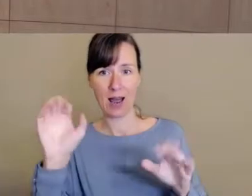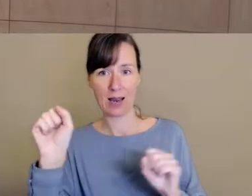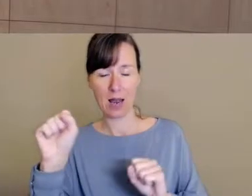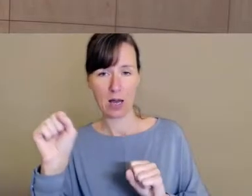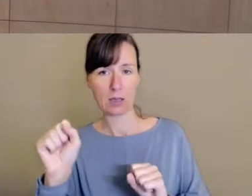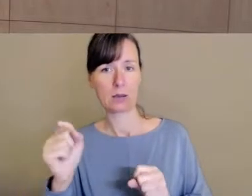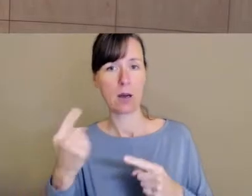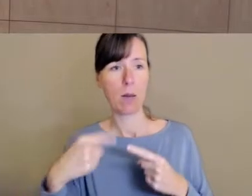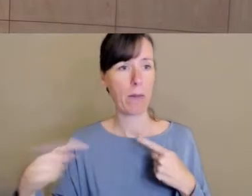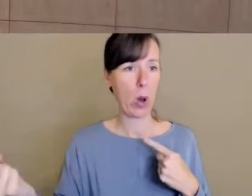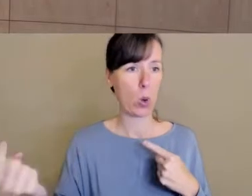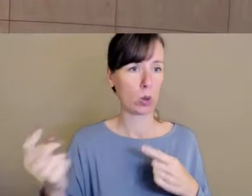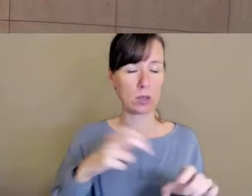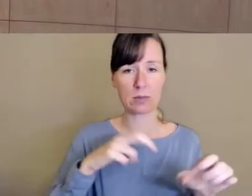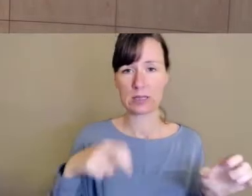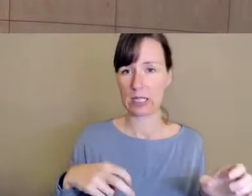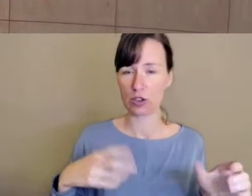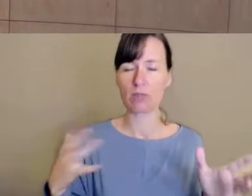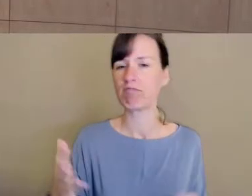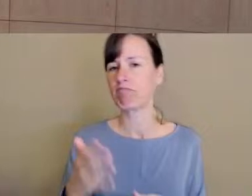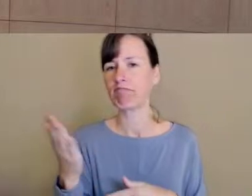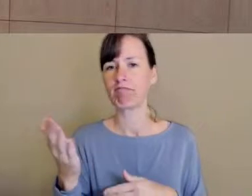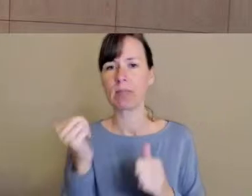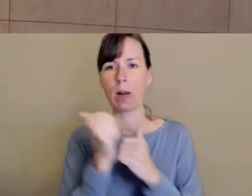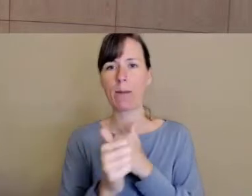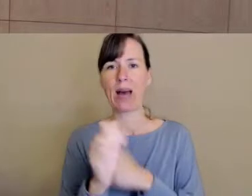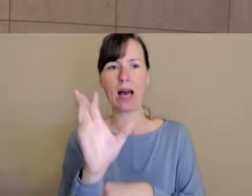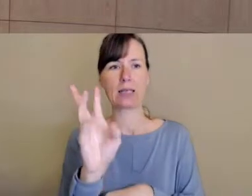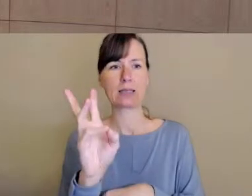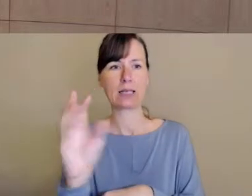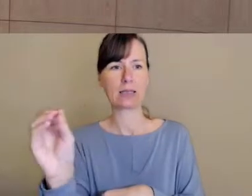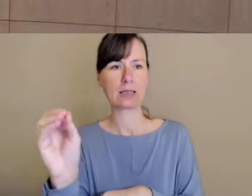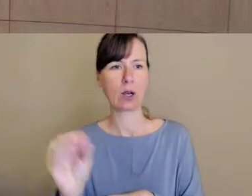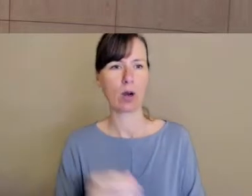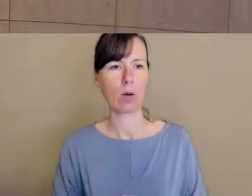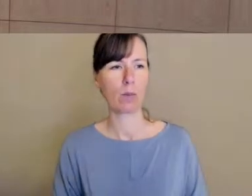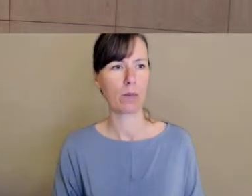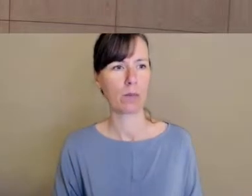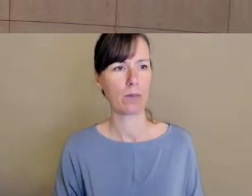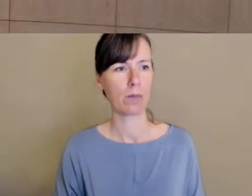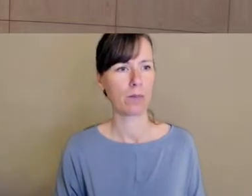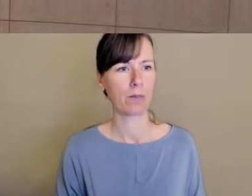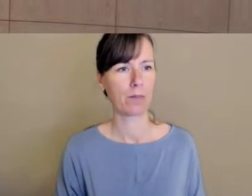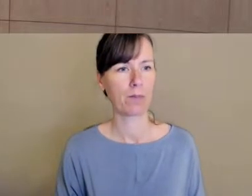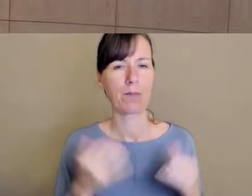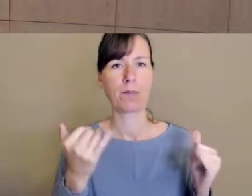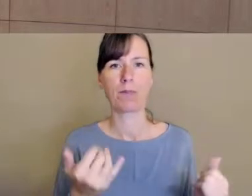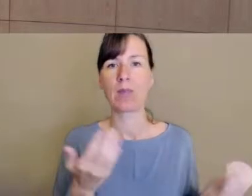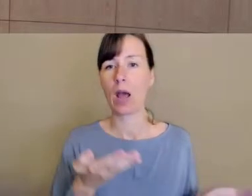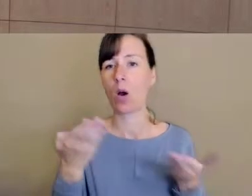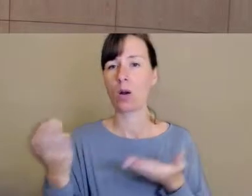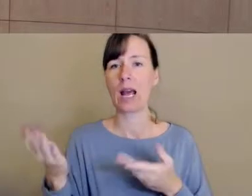abstentions? The motion passes 6-0. That takes us to item